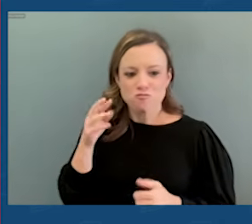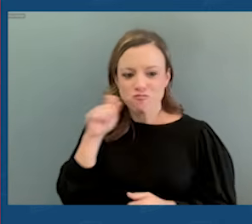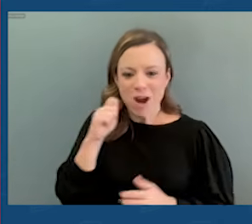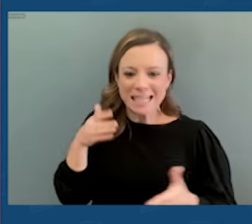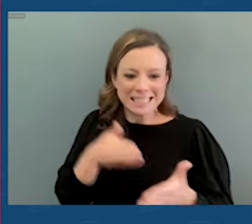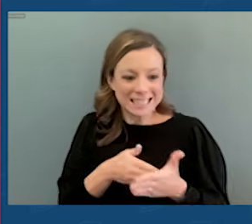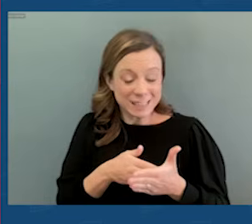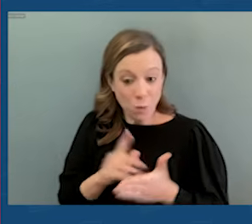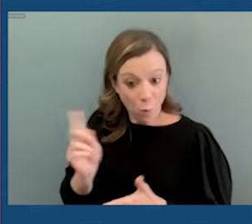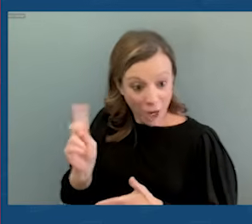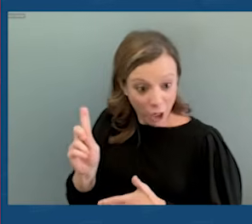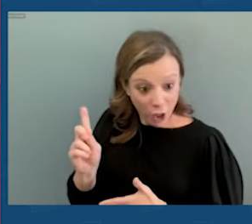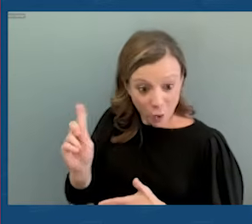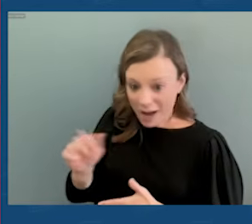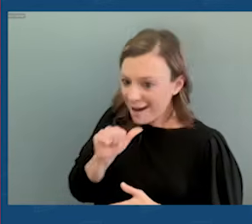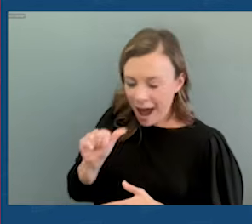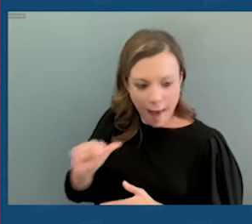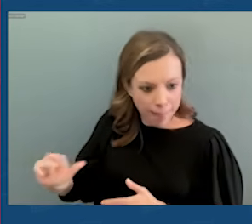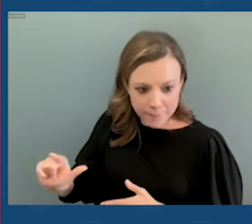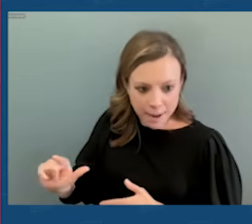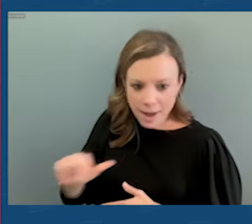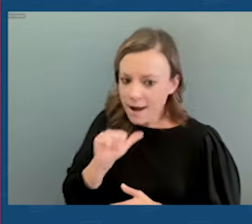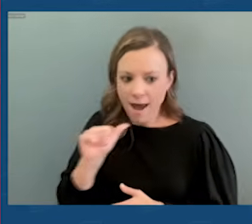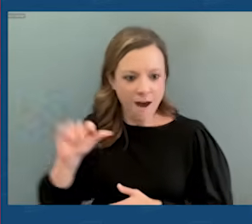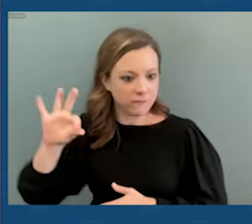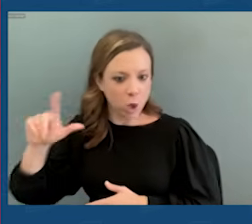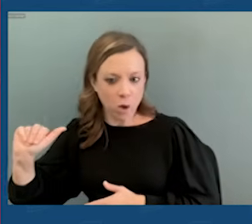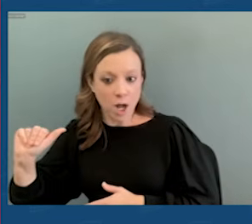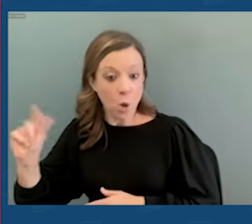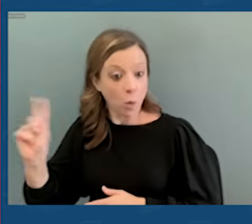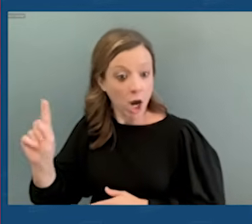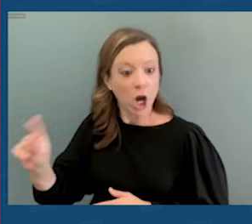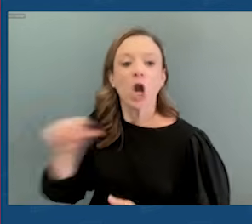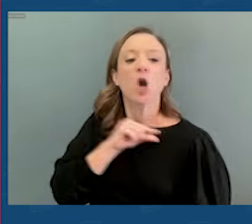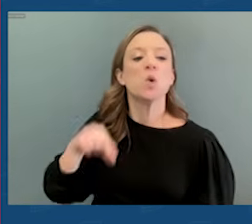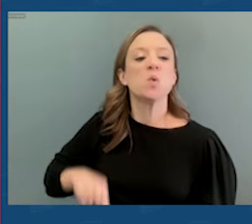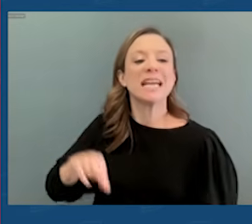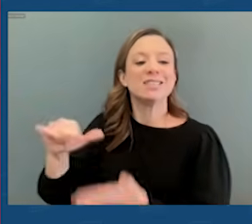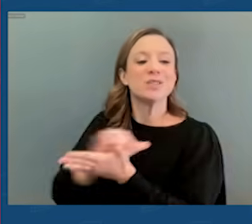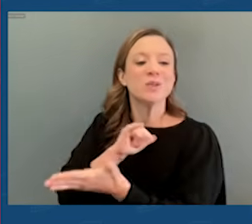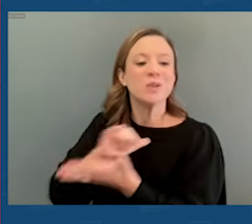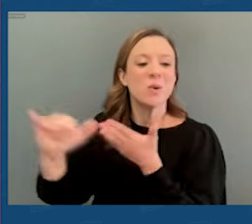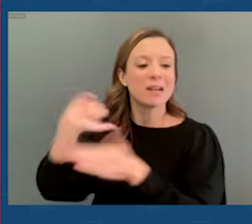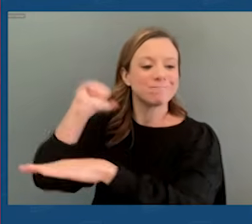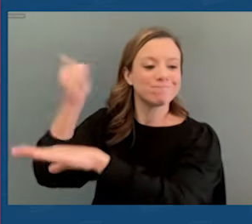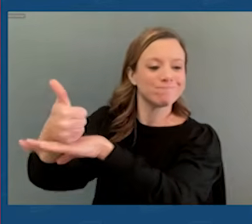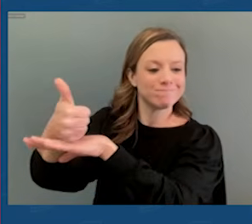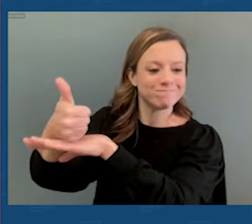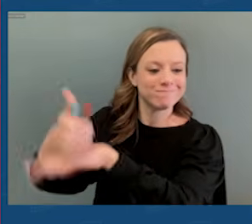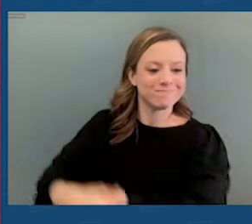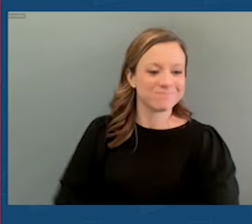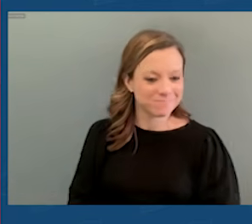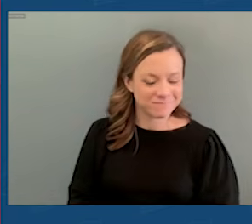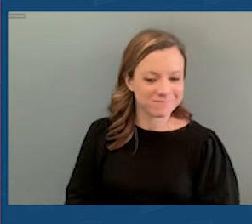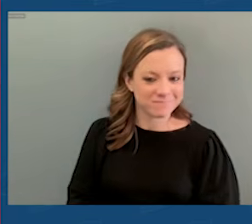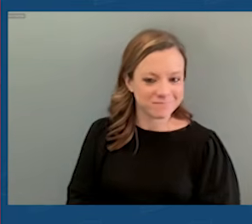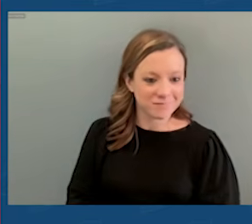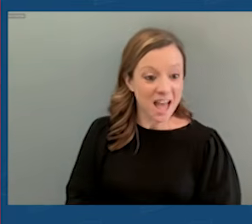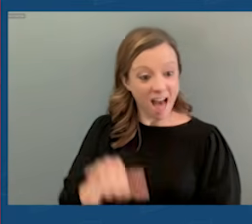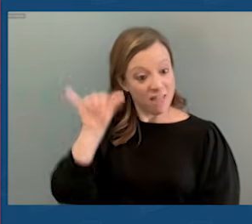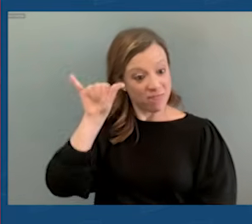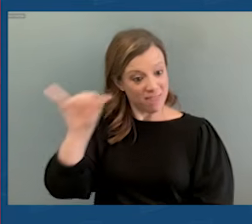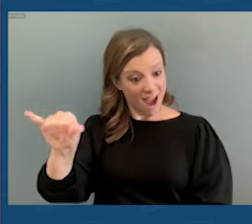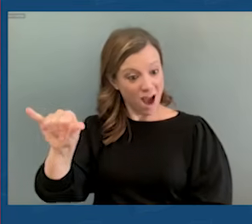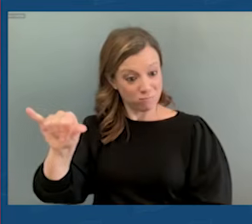Florida, not in South Carolina. He put him in Queens, New York. And that was a statement about